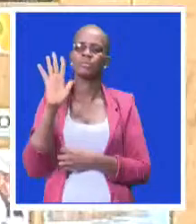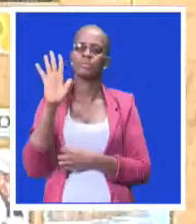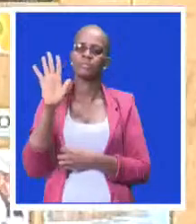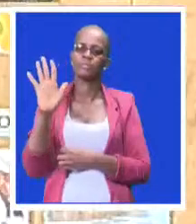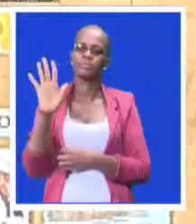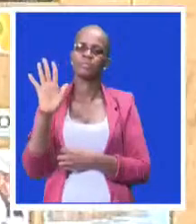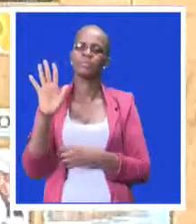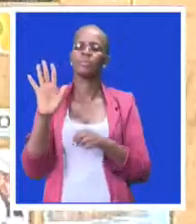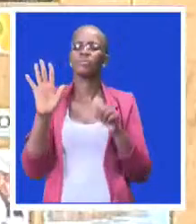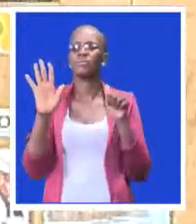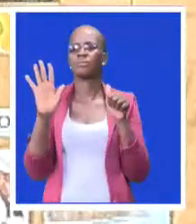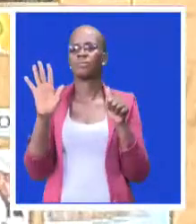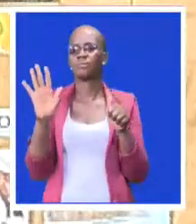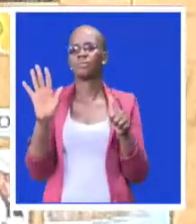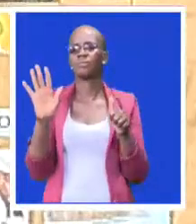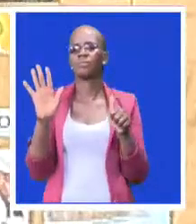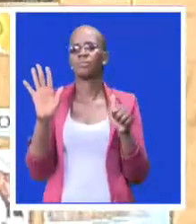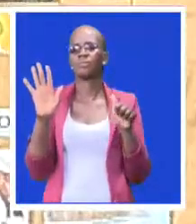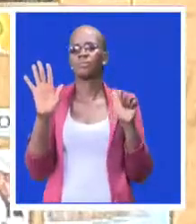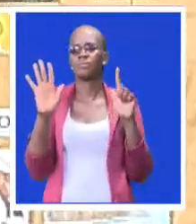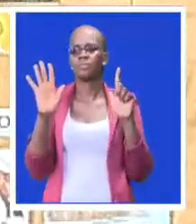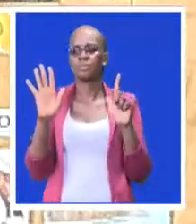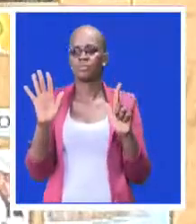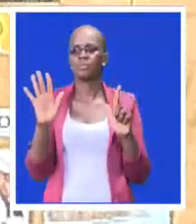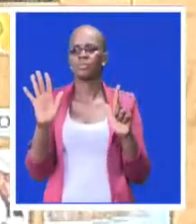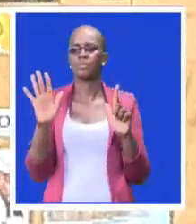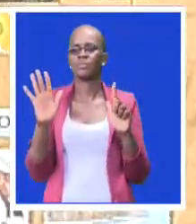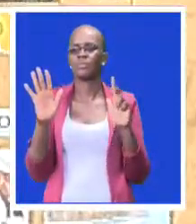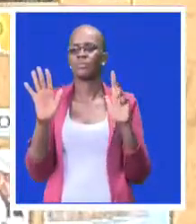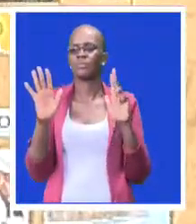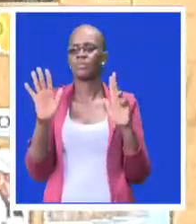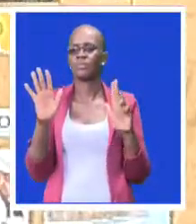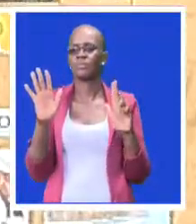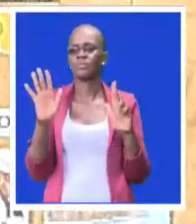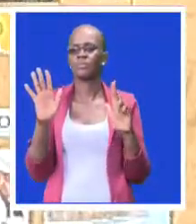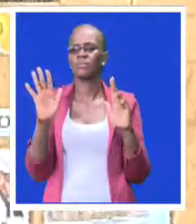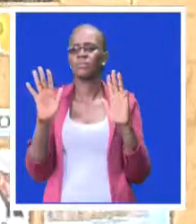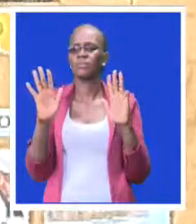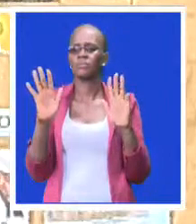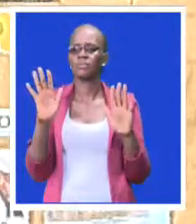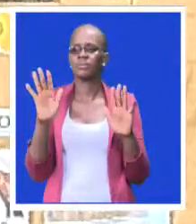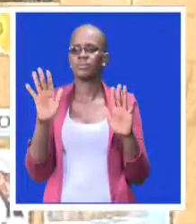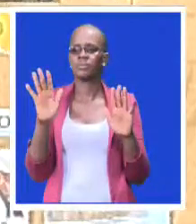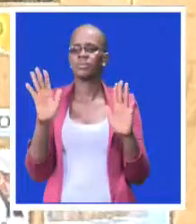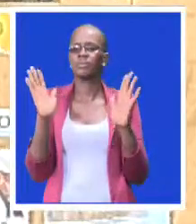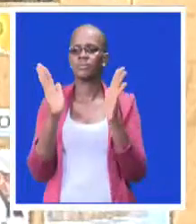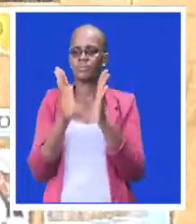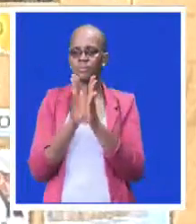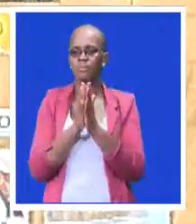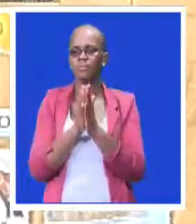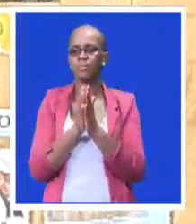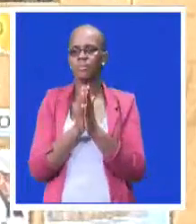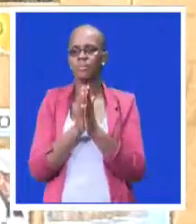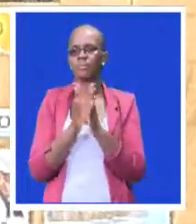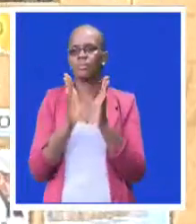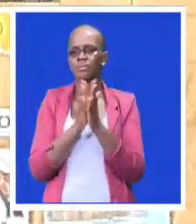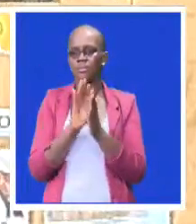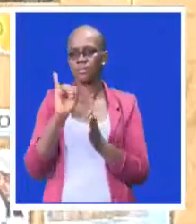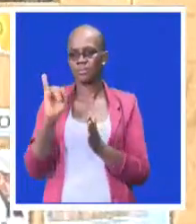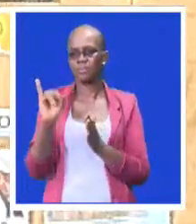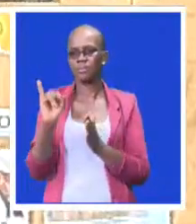5, 6, 7, 8, 9, 10,